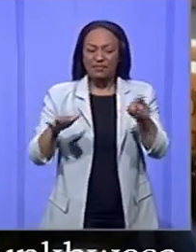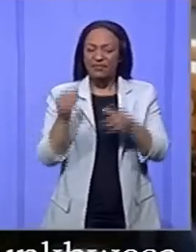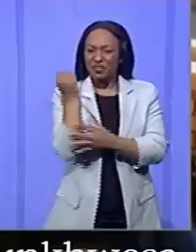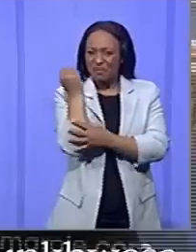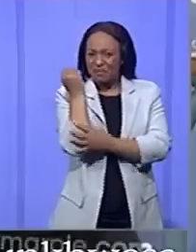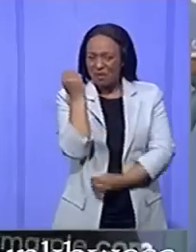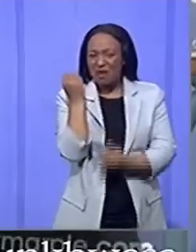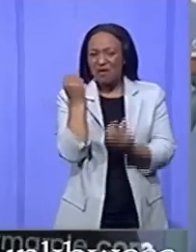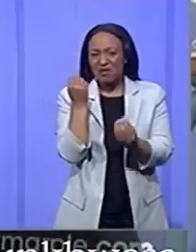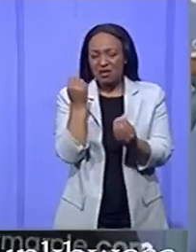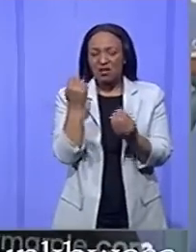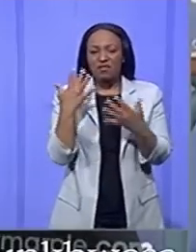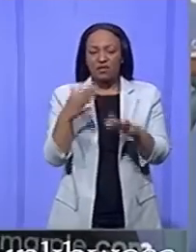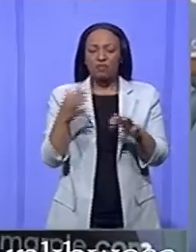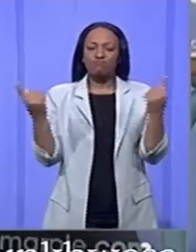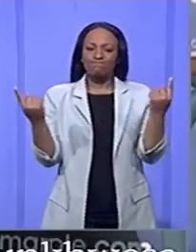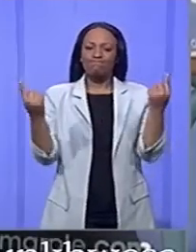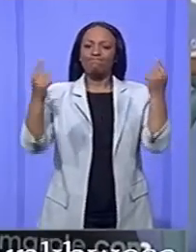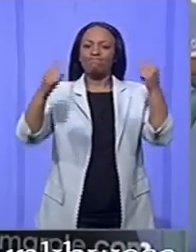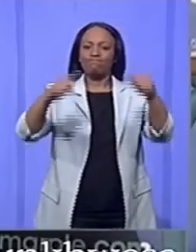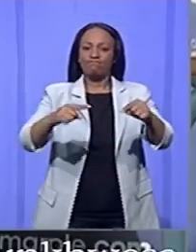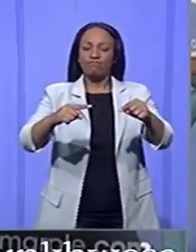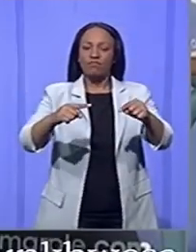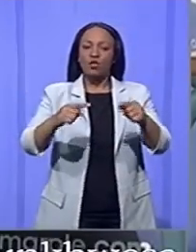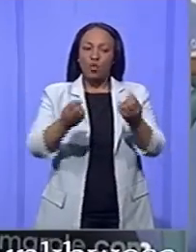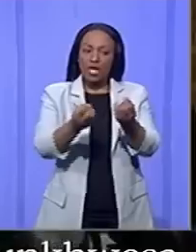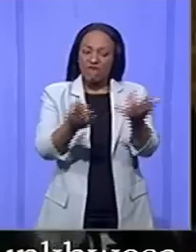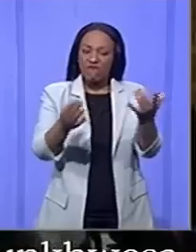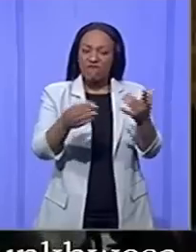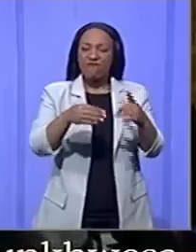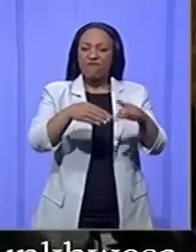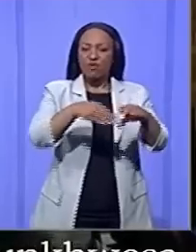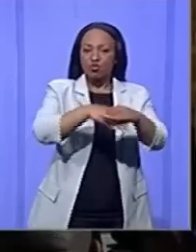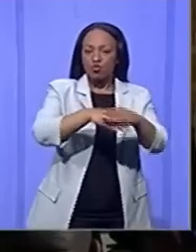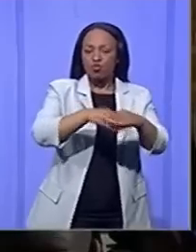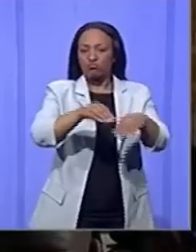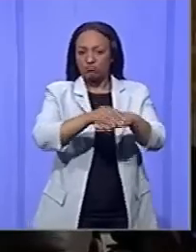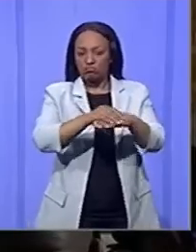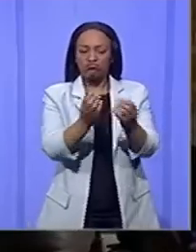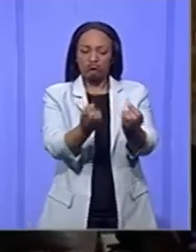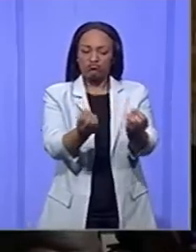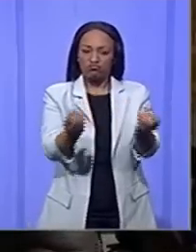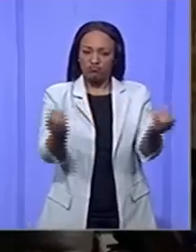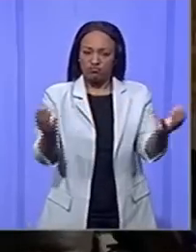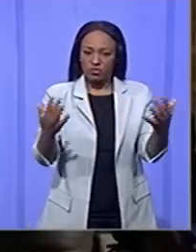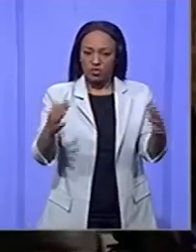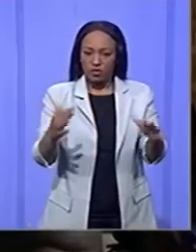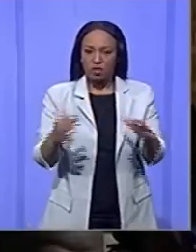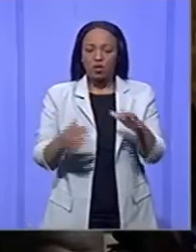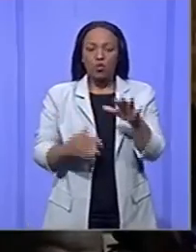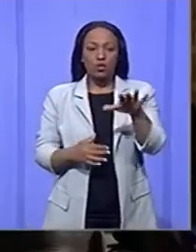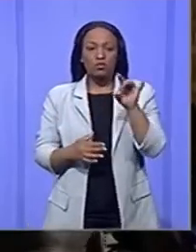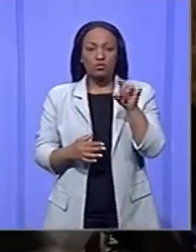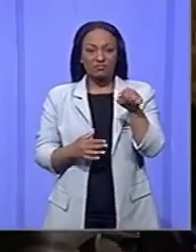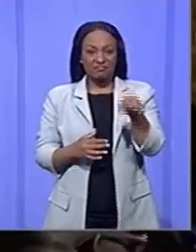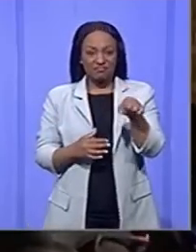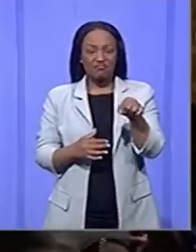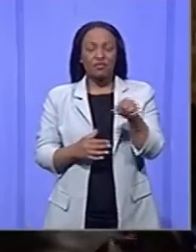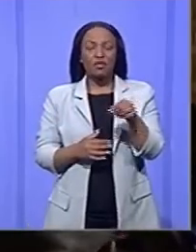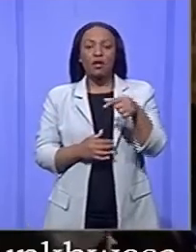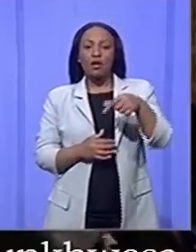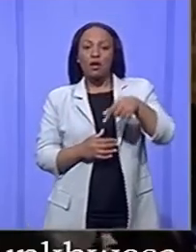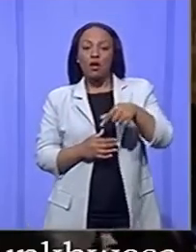sa itsholelang e ne e tlile go fa baithuti ditlhako tsa sekolo. So we decided we're choosing Kunkwesa Combined School